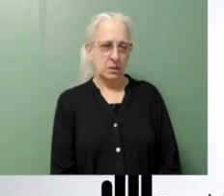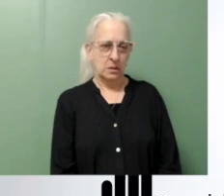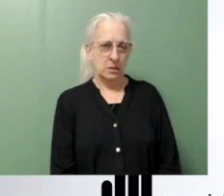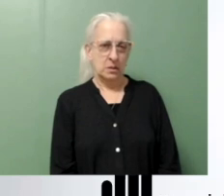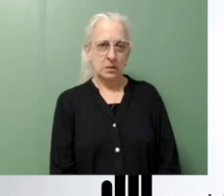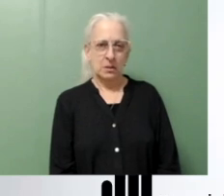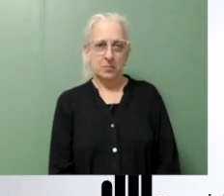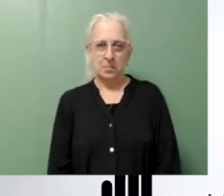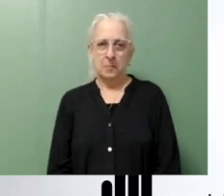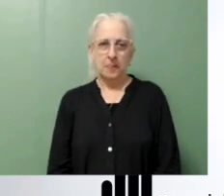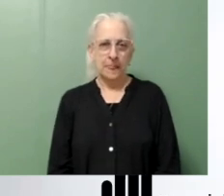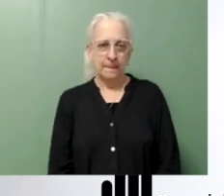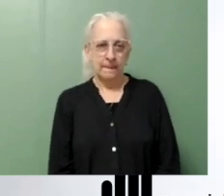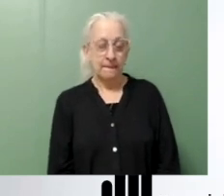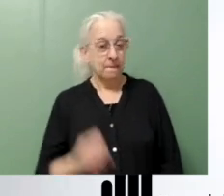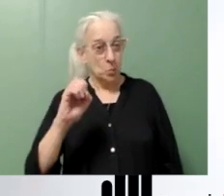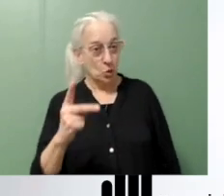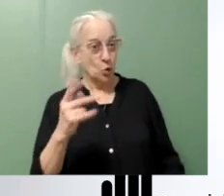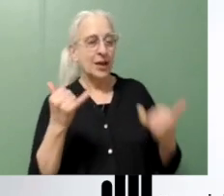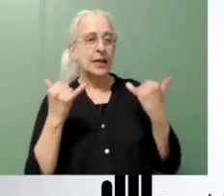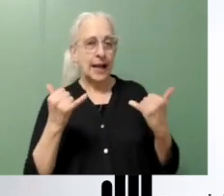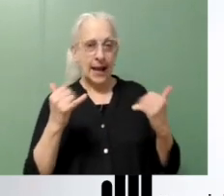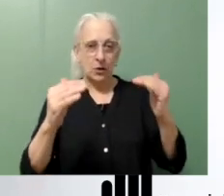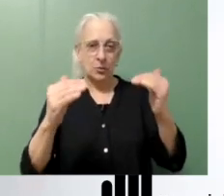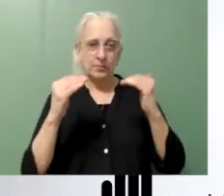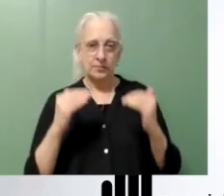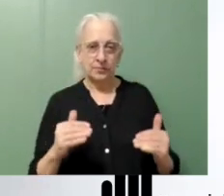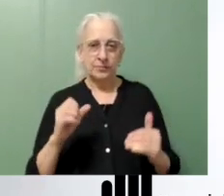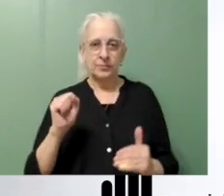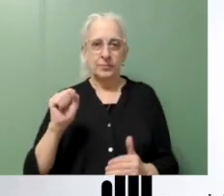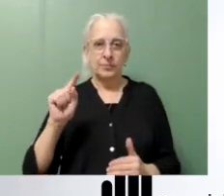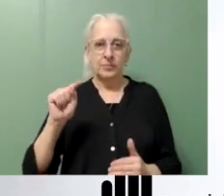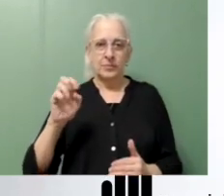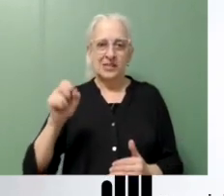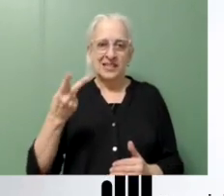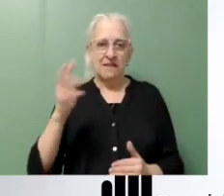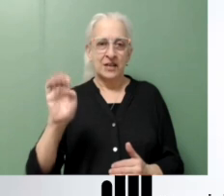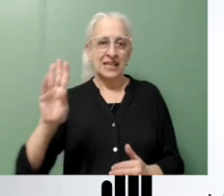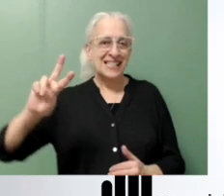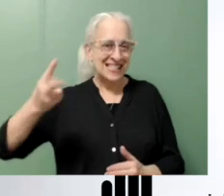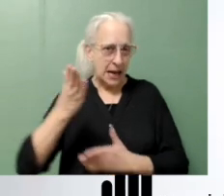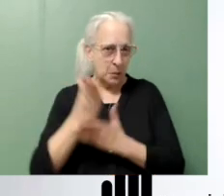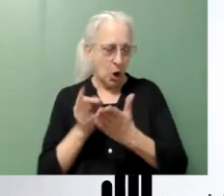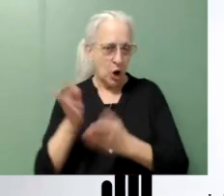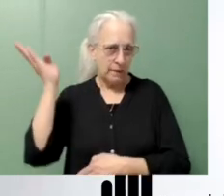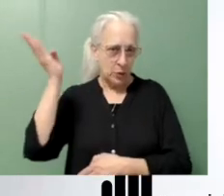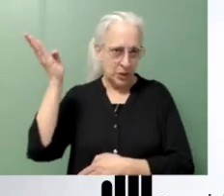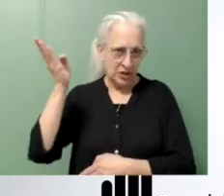Thank you, Leilani. Now we'll move on to Stephanie's second part of the presentation, which will